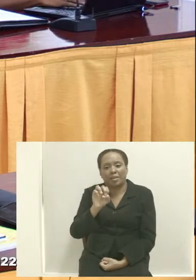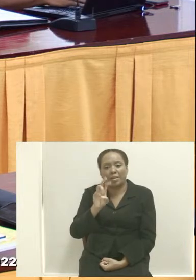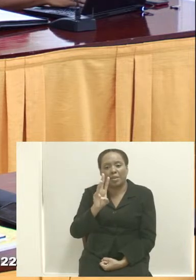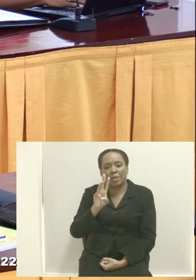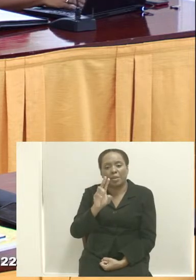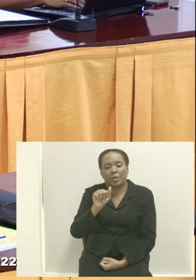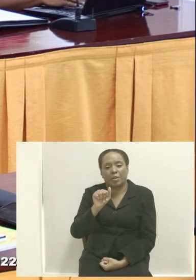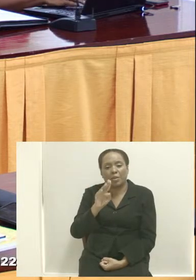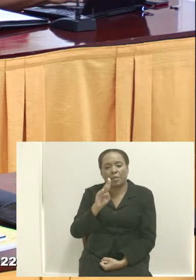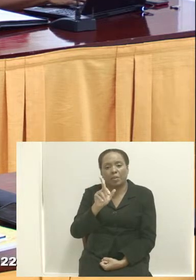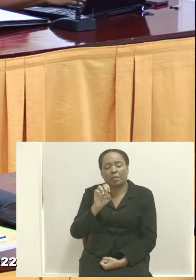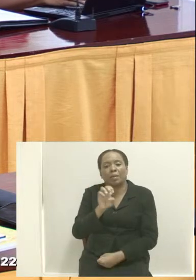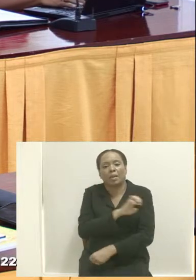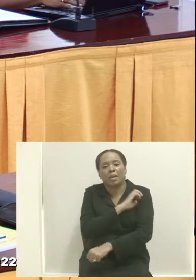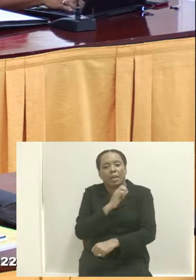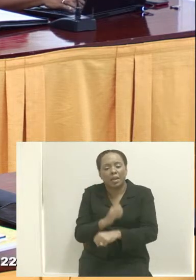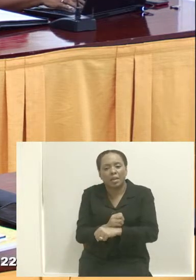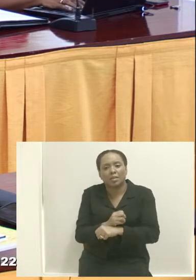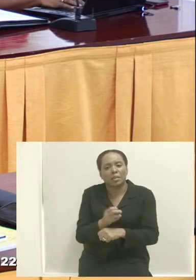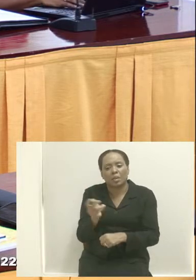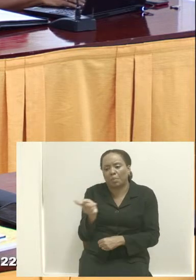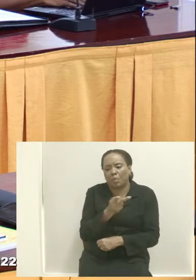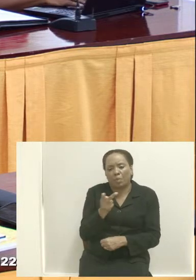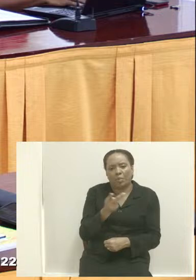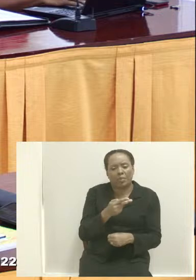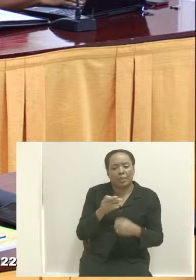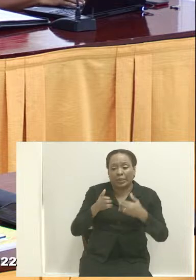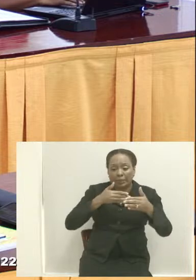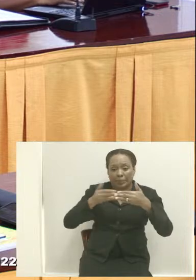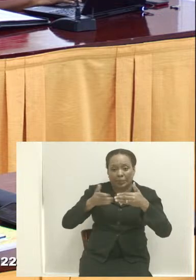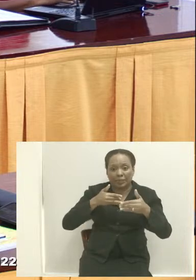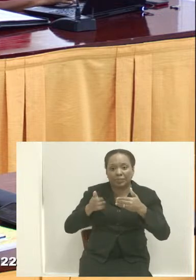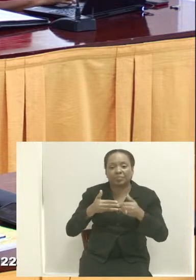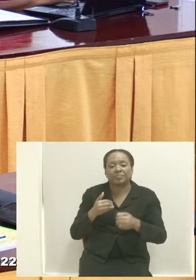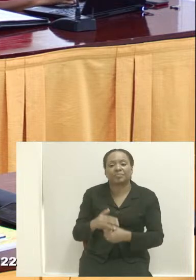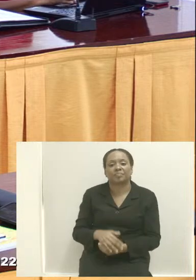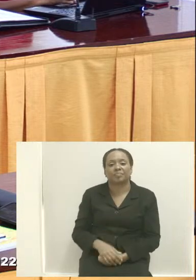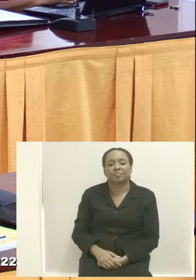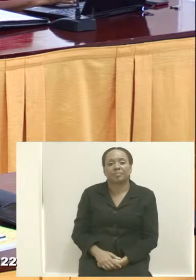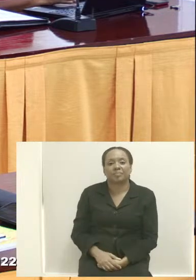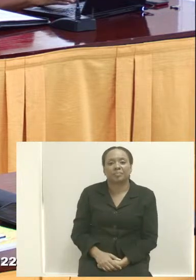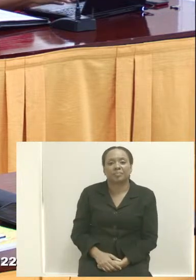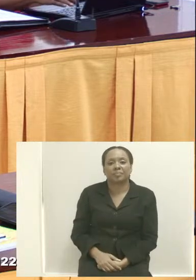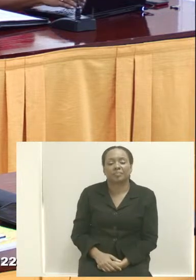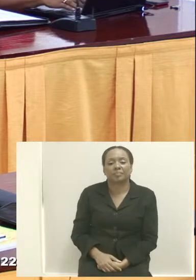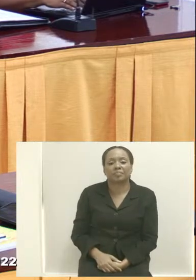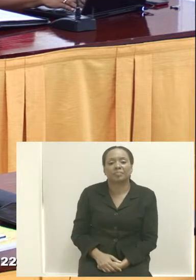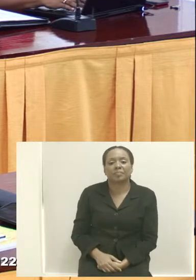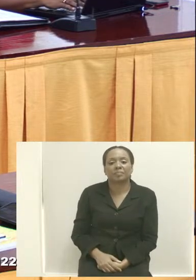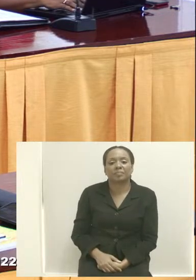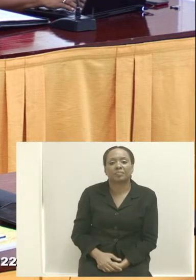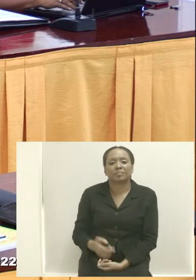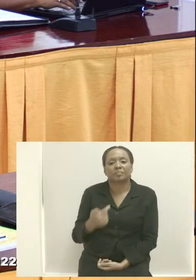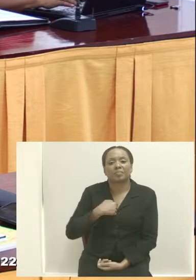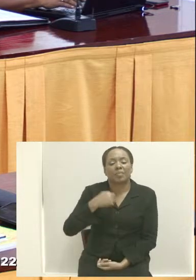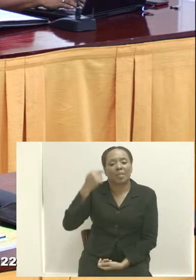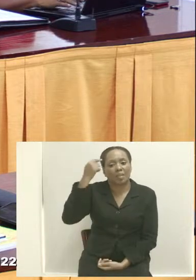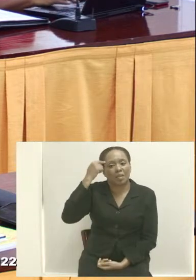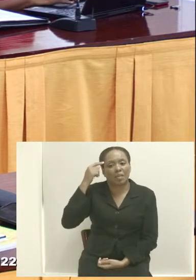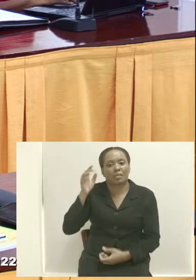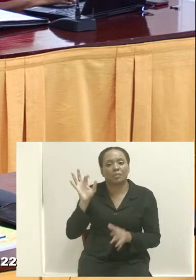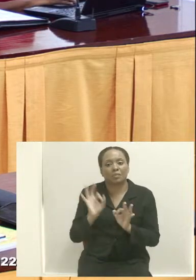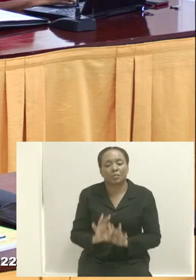regards. I think, ma'am, that it is an important thing for us to recognize that given